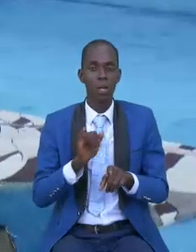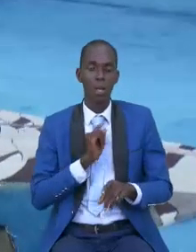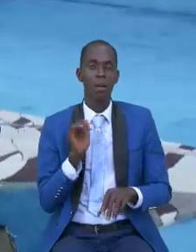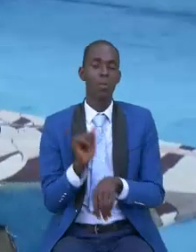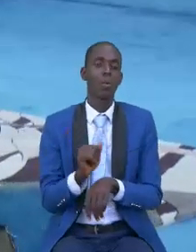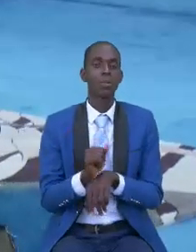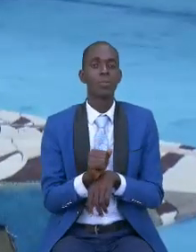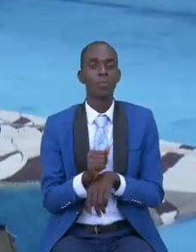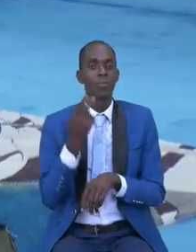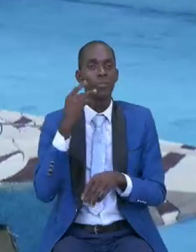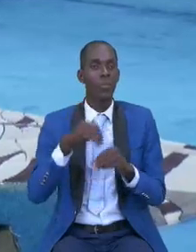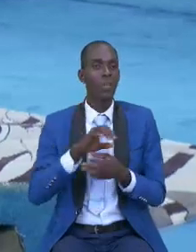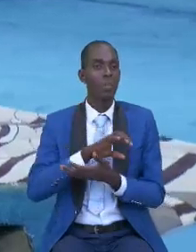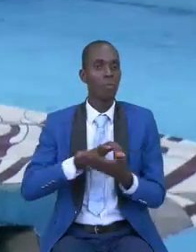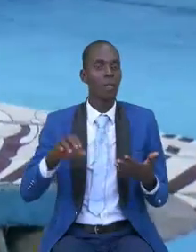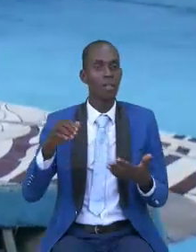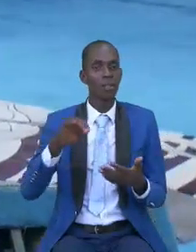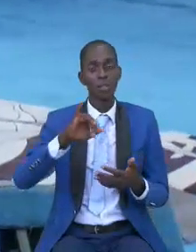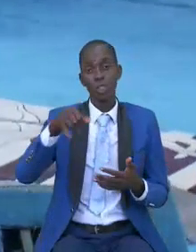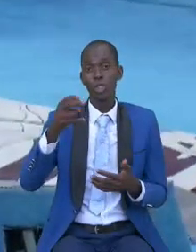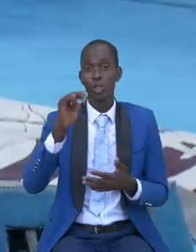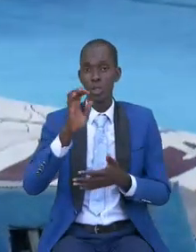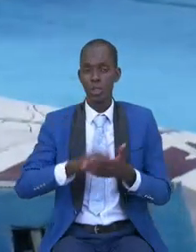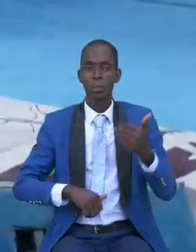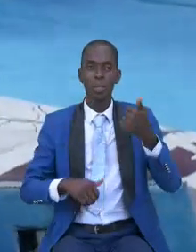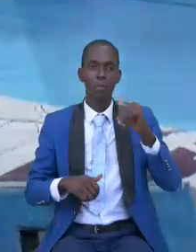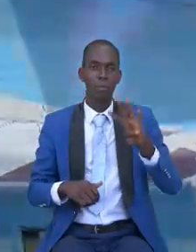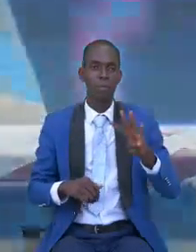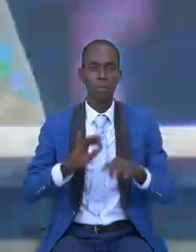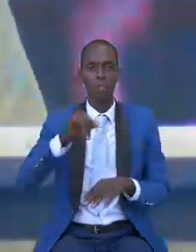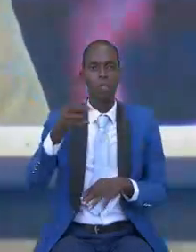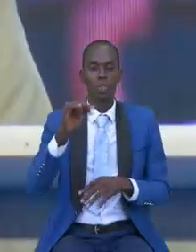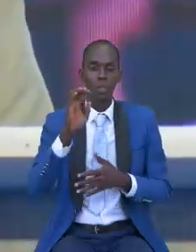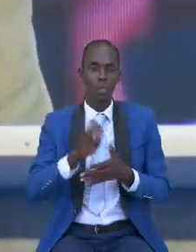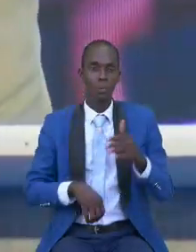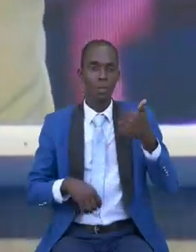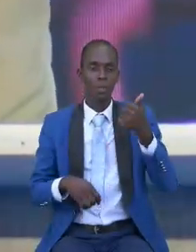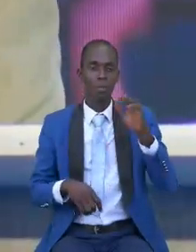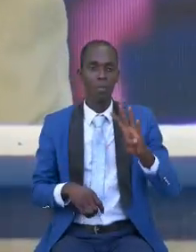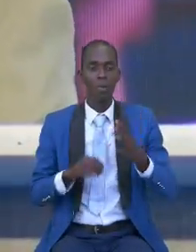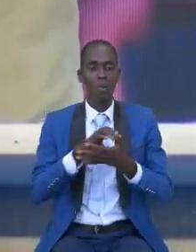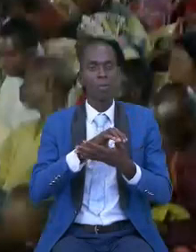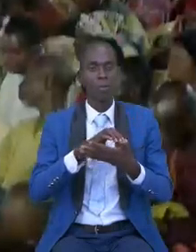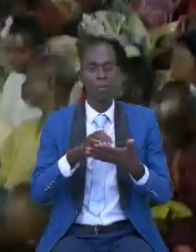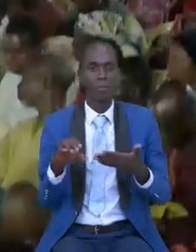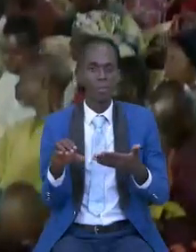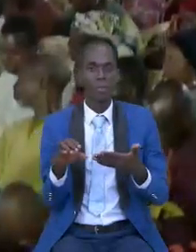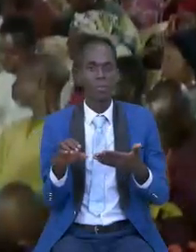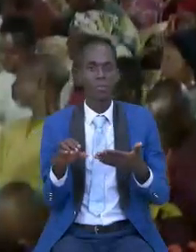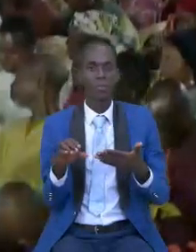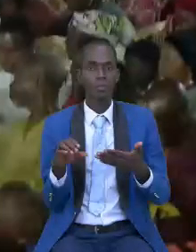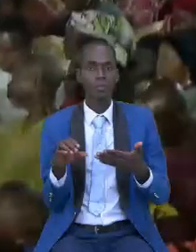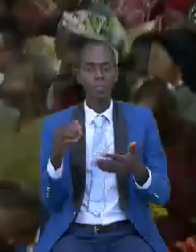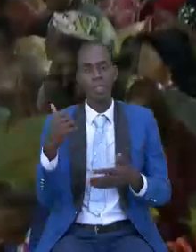Look at chapter 14 of John. John chapter 14, and I'm reading there from